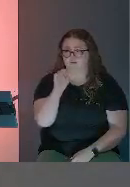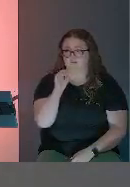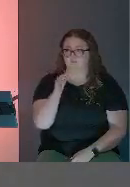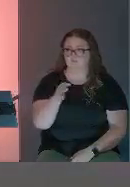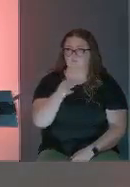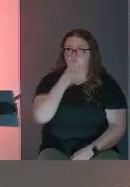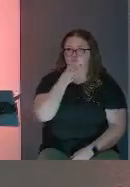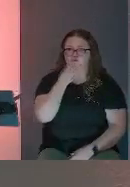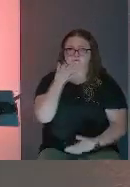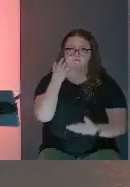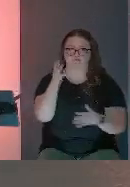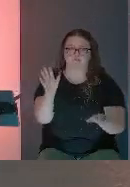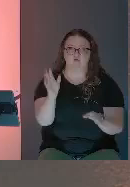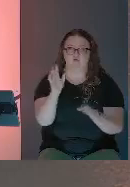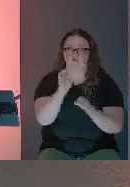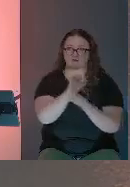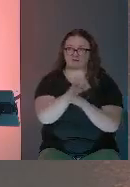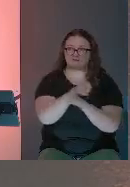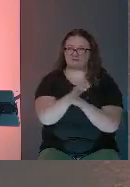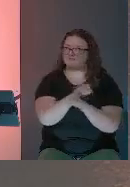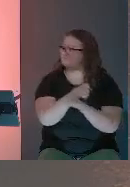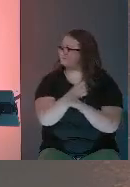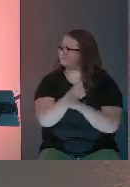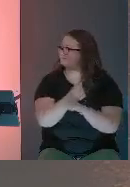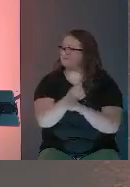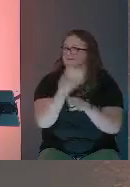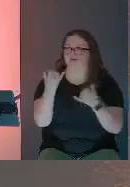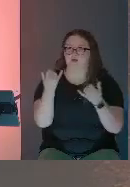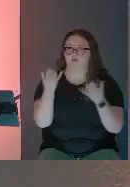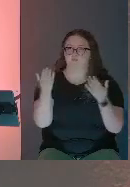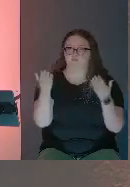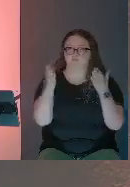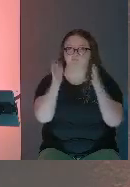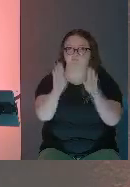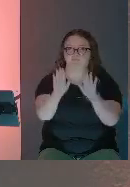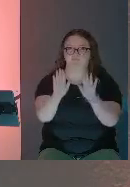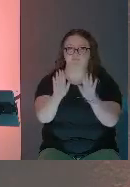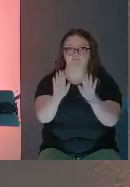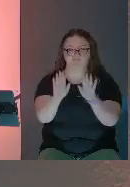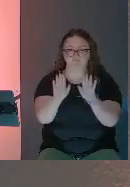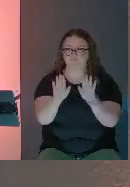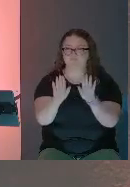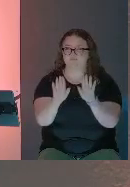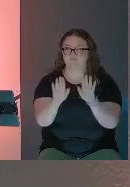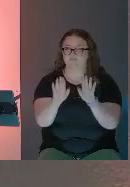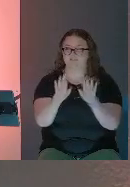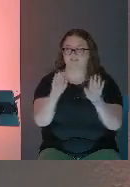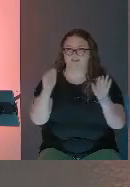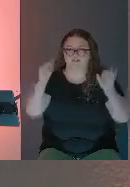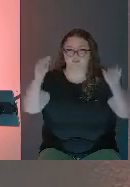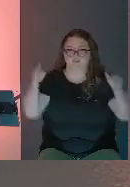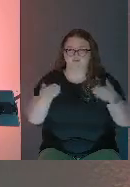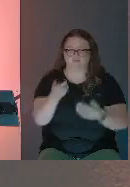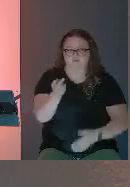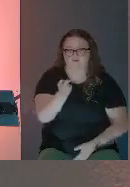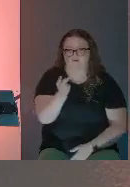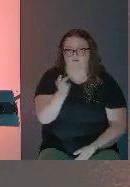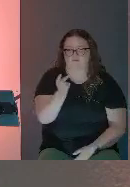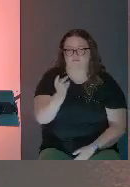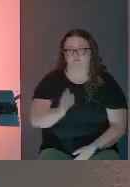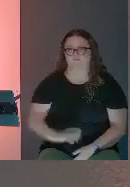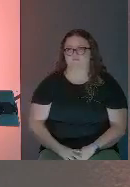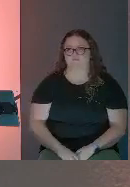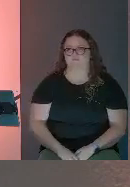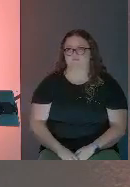they finished making out, he's had them turn and face the crowd, right? And he introduces them. And man, she